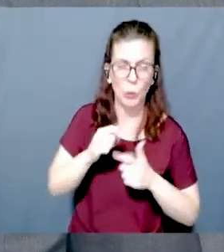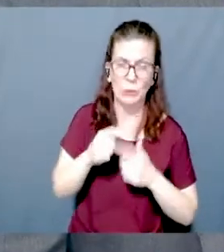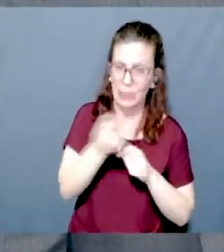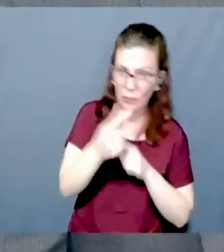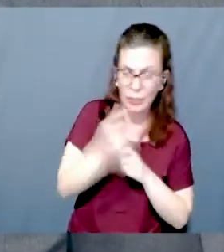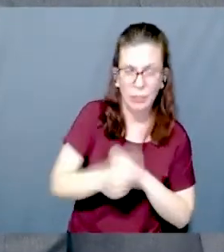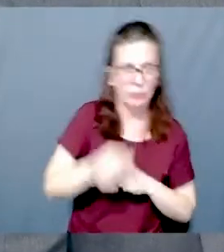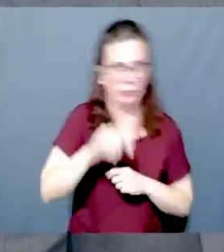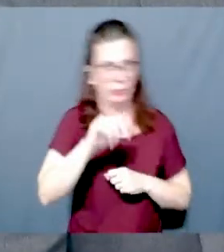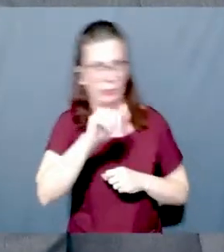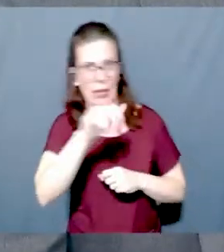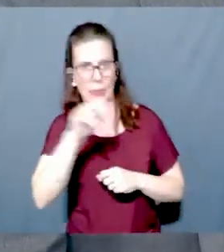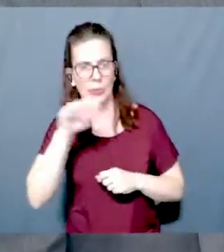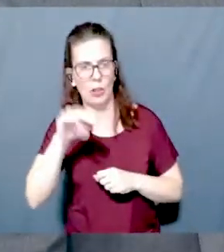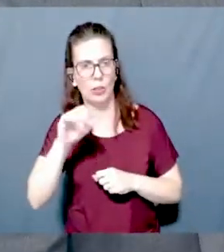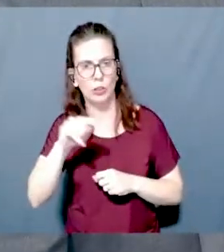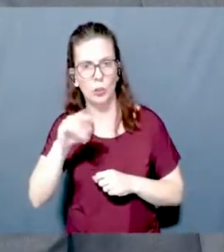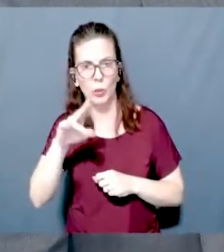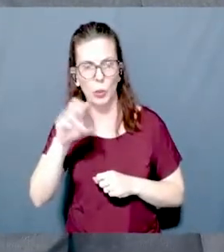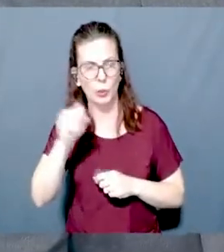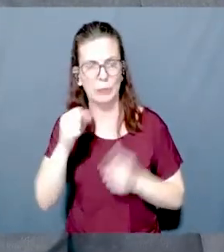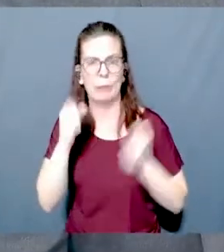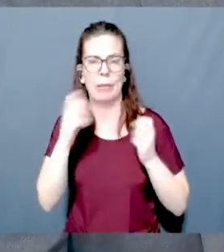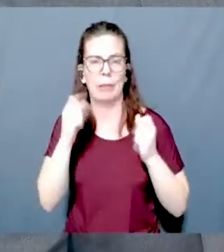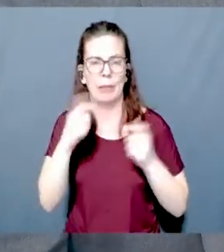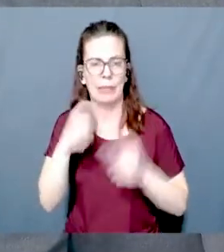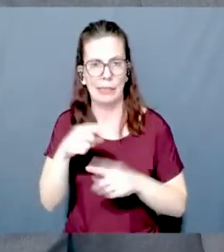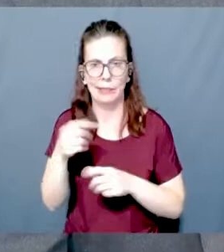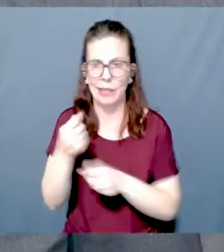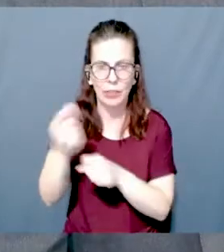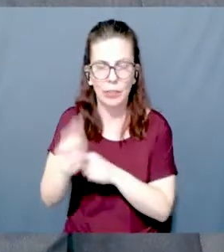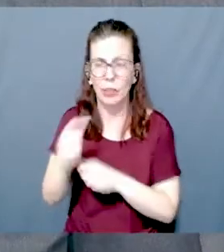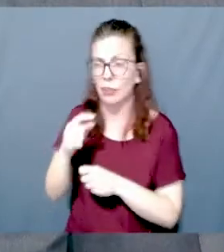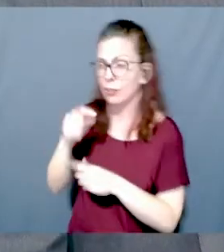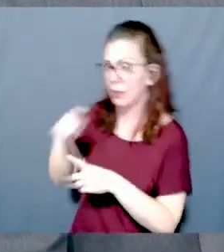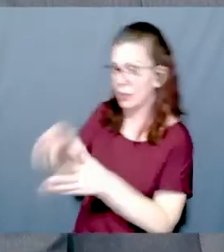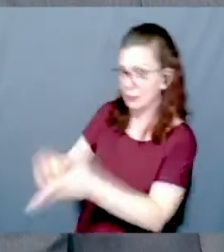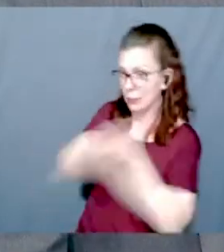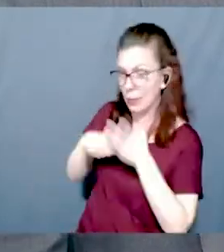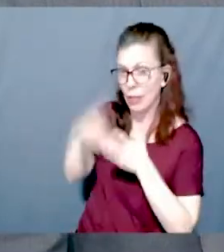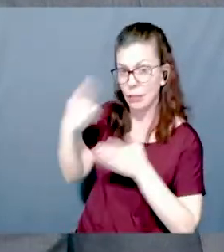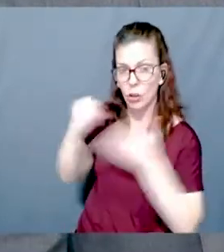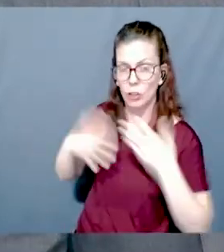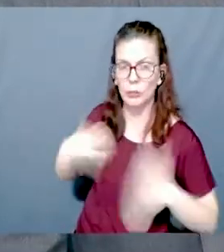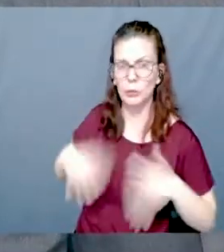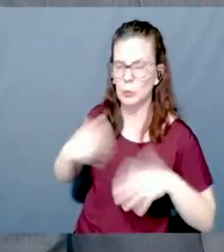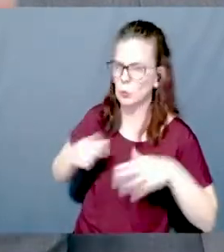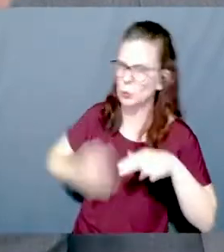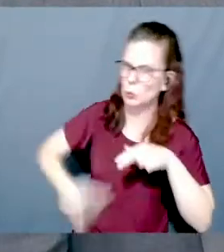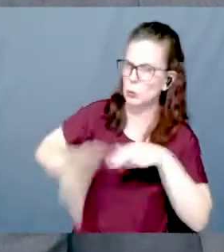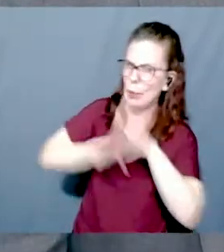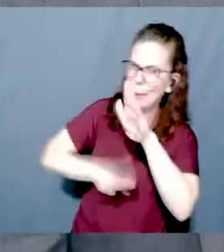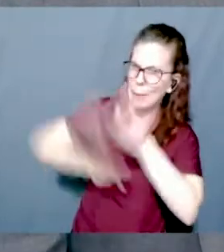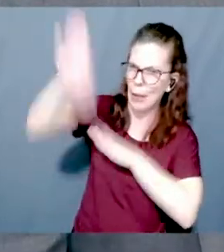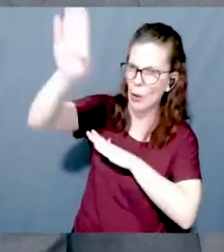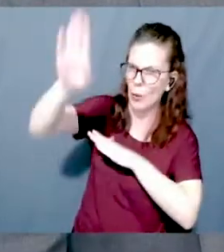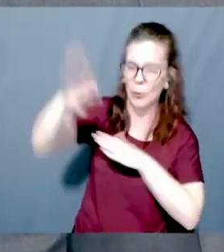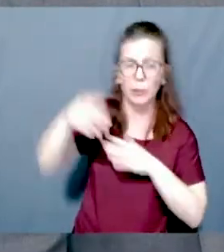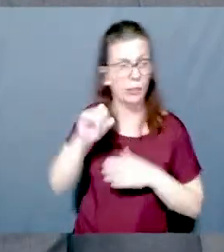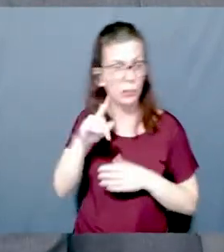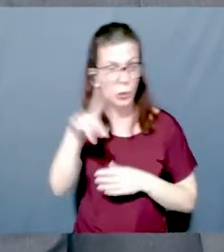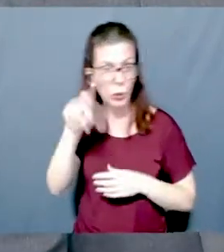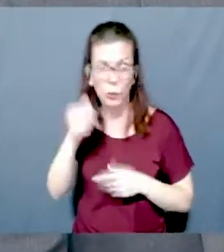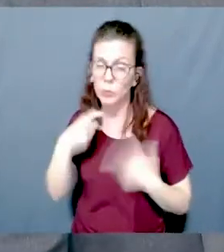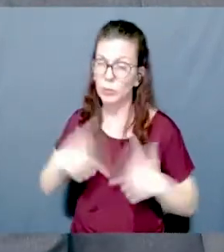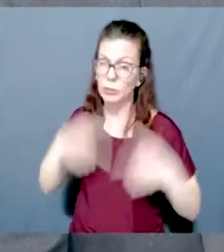demand for artists is really rising very, very high, and the studios are really struggling to find artists. That's where Amazon can help with